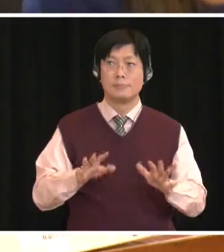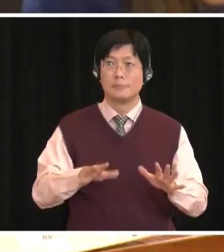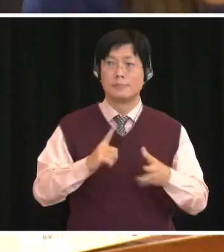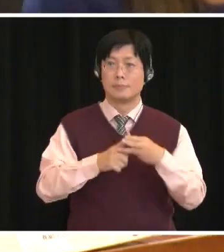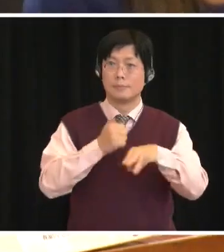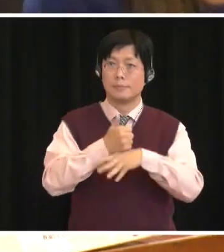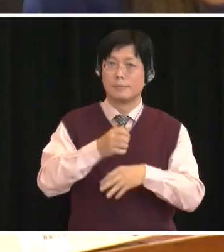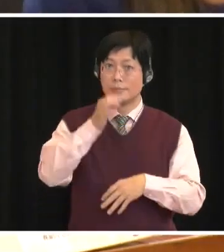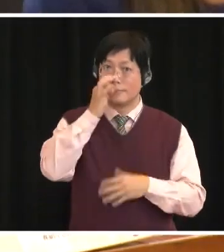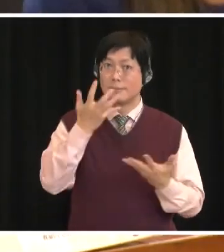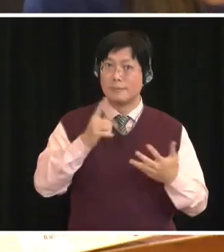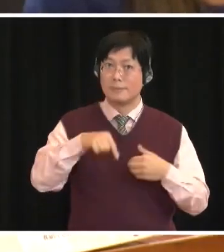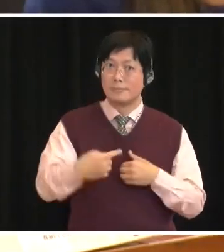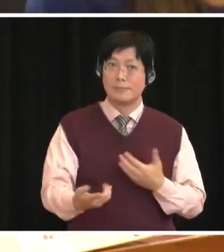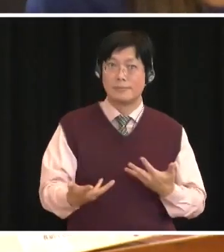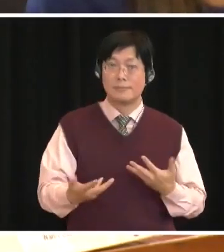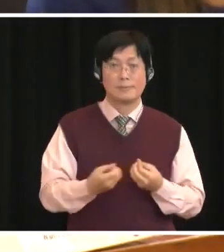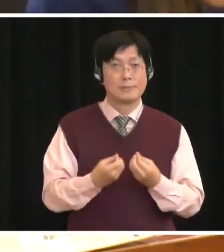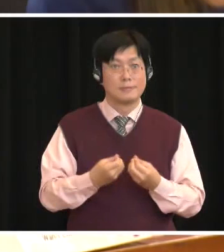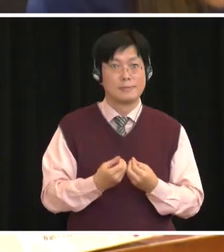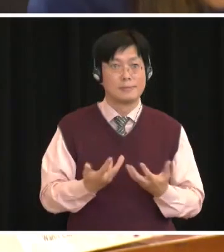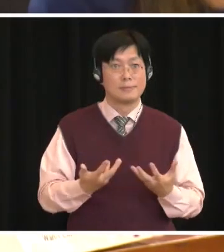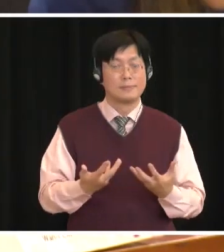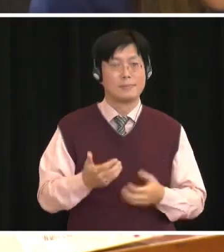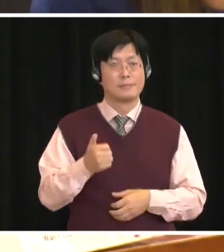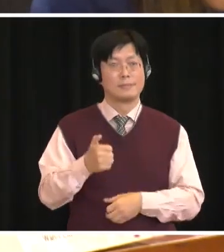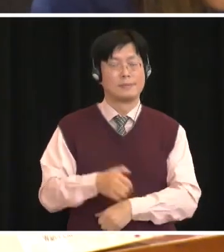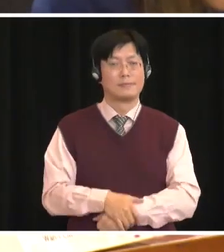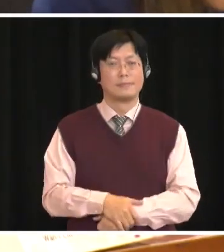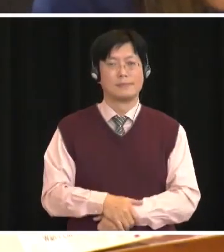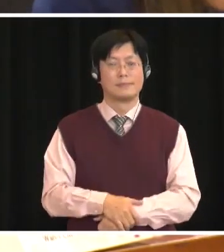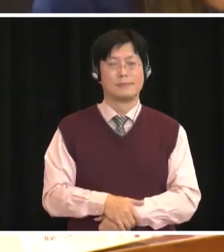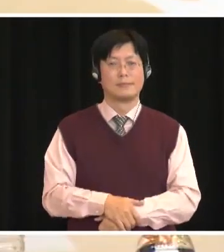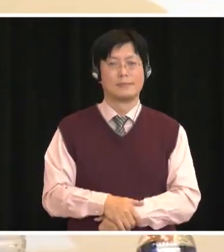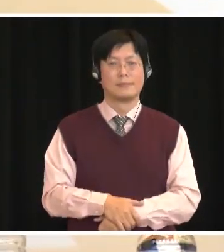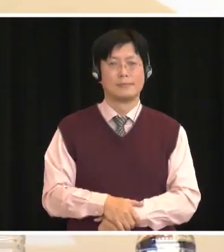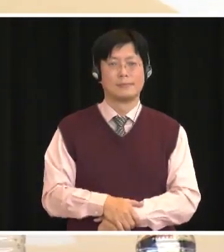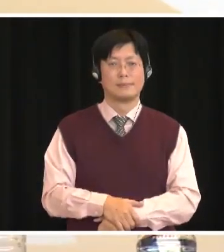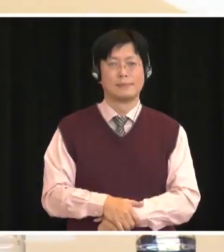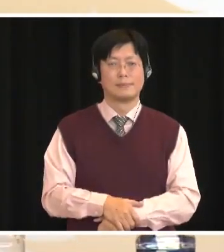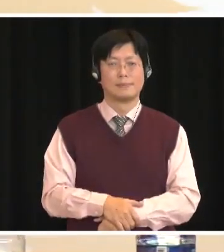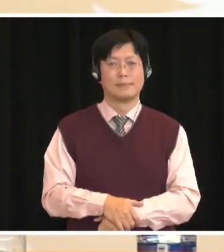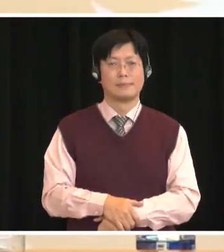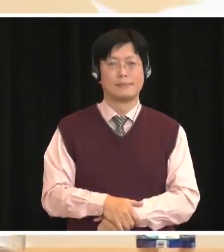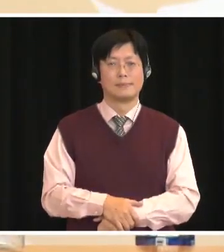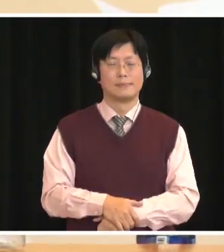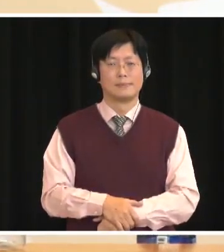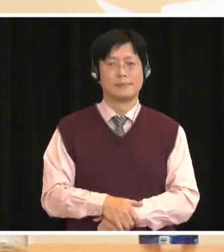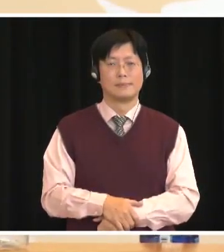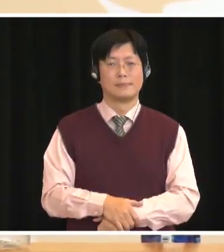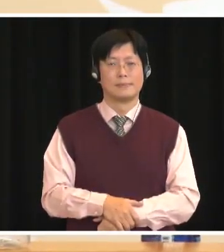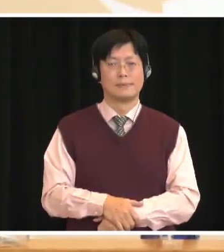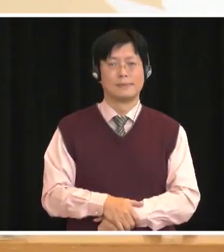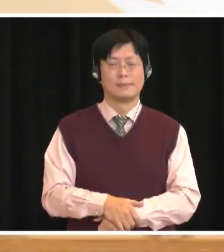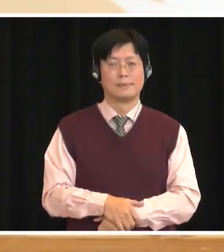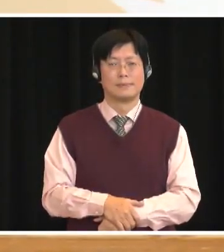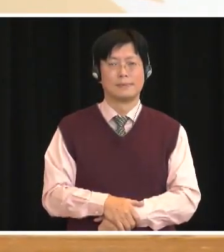respond. So, Mr. Chair, the floor is yours now.